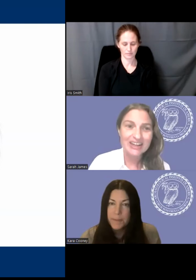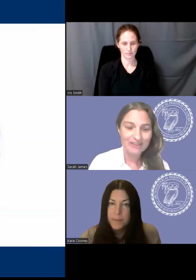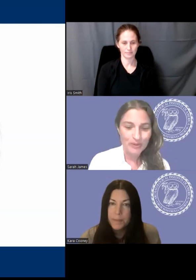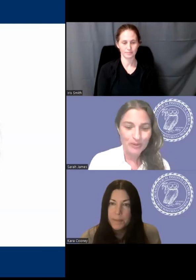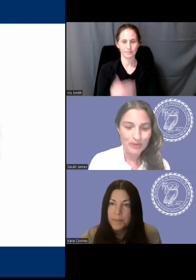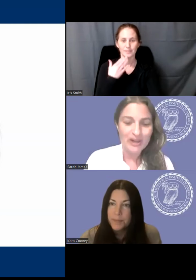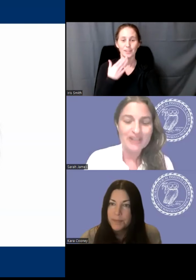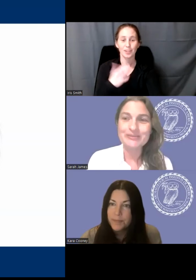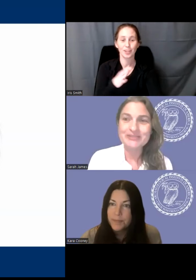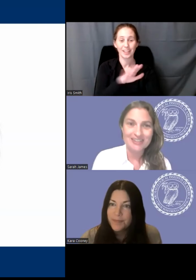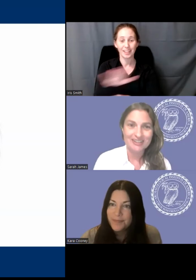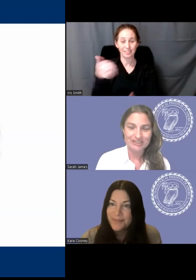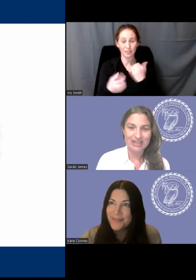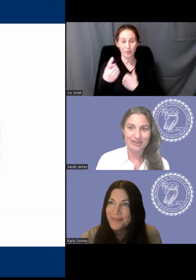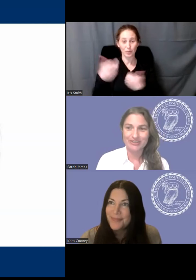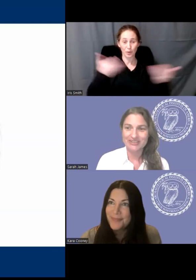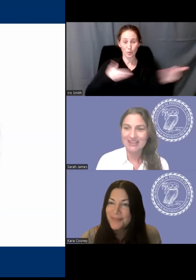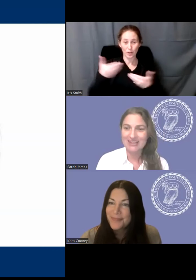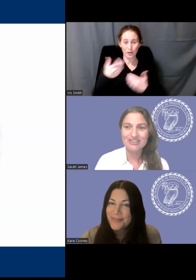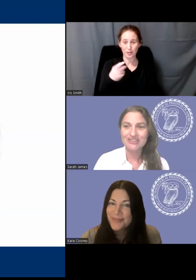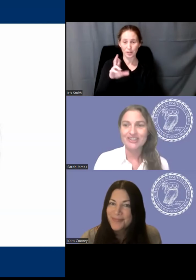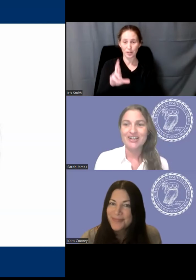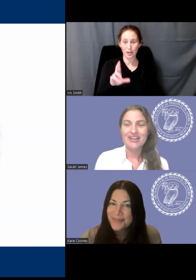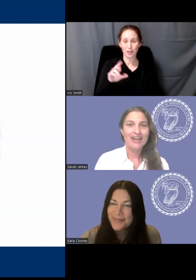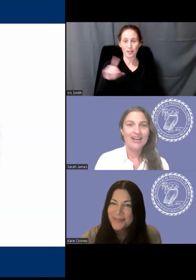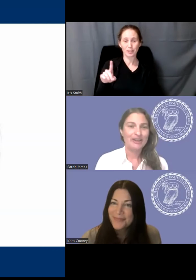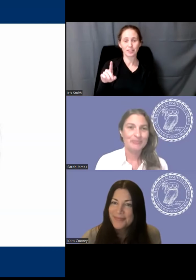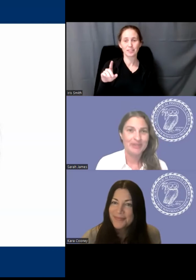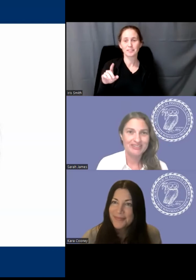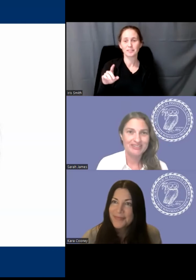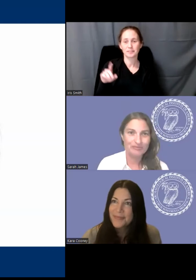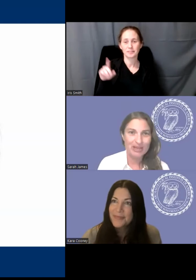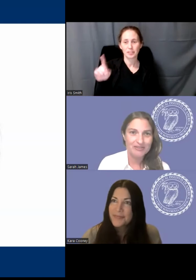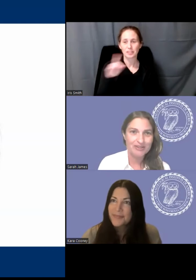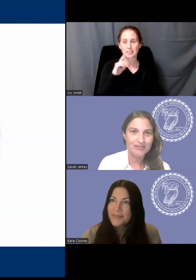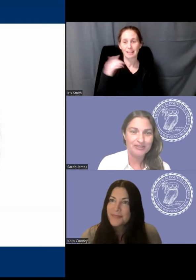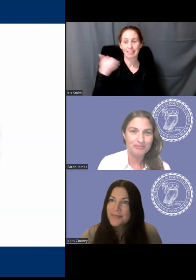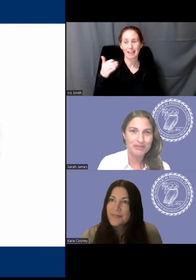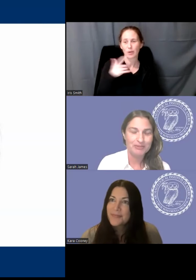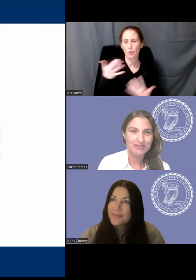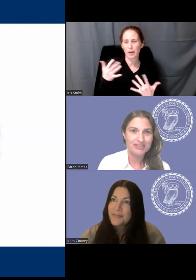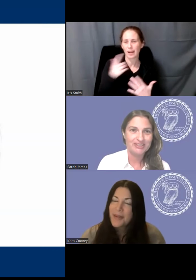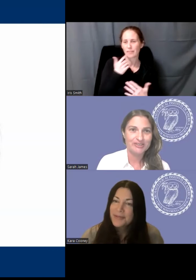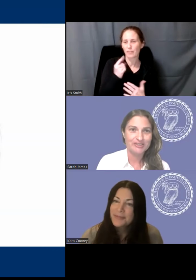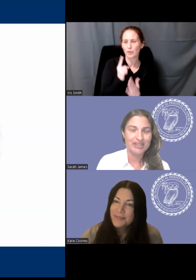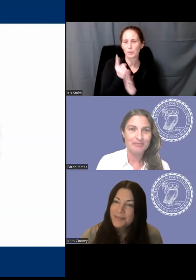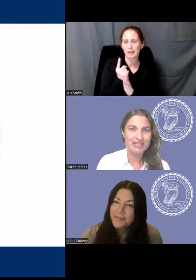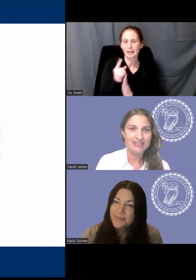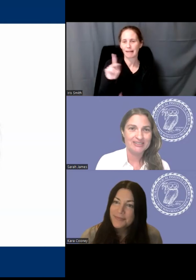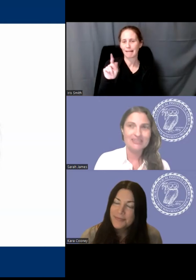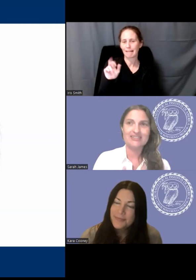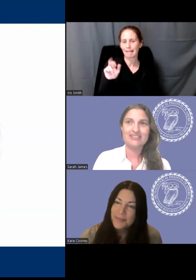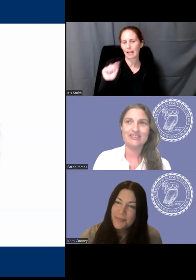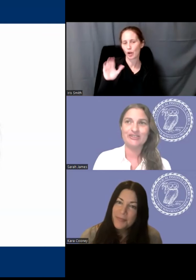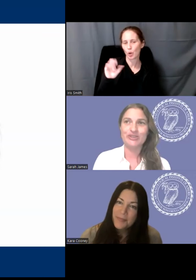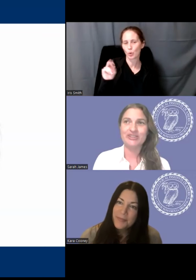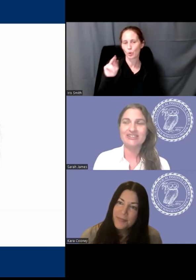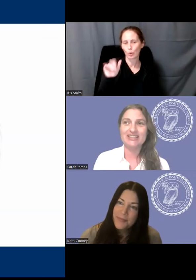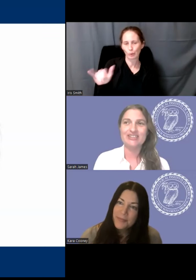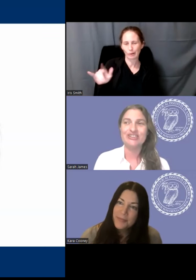Good evening, everyone, and welcome to Dr. Kara Cooney's lecture. Just waiting for a few people to come in